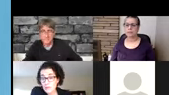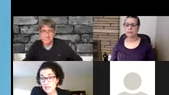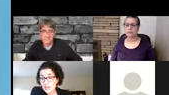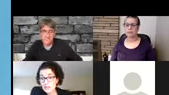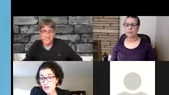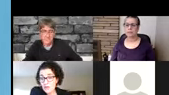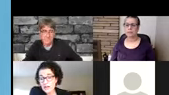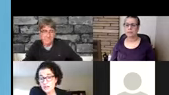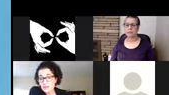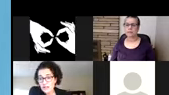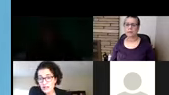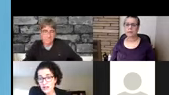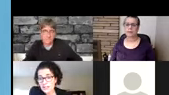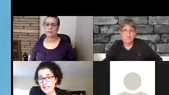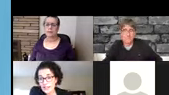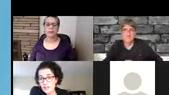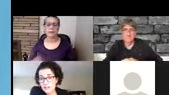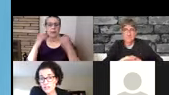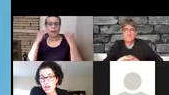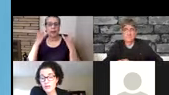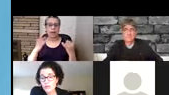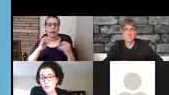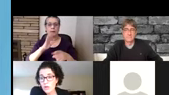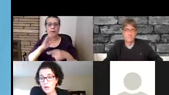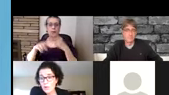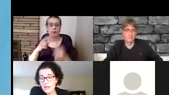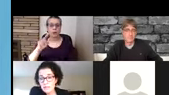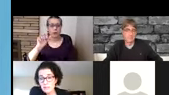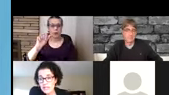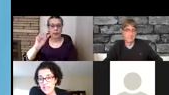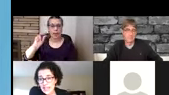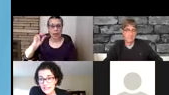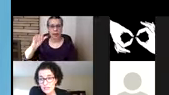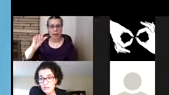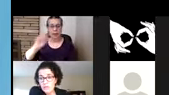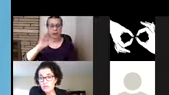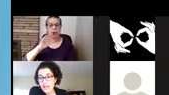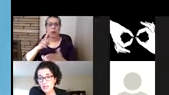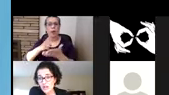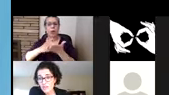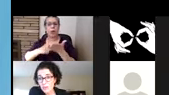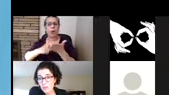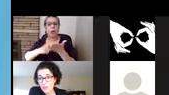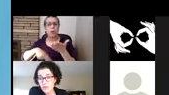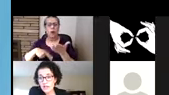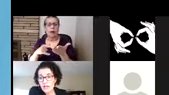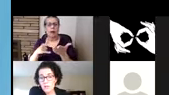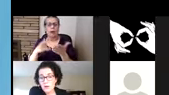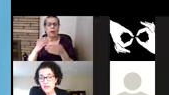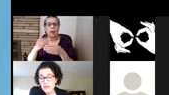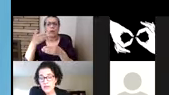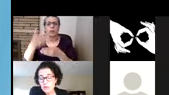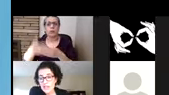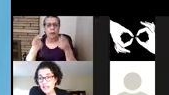One, I'm going to turn it over now to my colleague, Anna, who's going to talk through what it takes to move cash off board